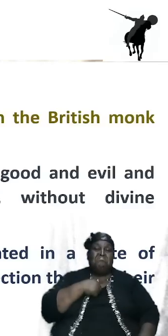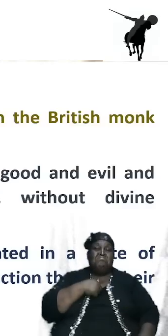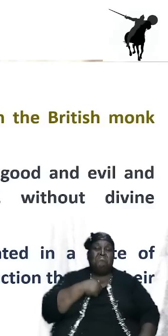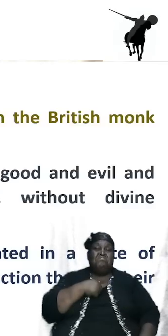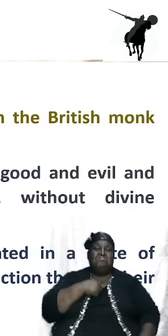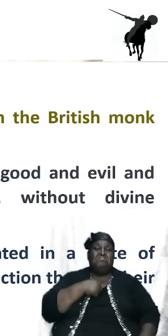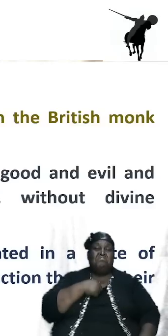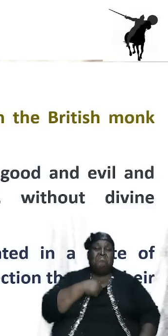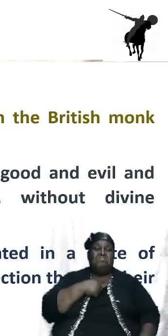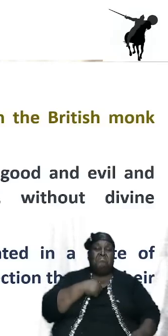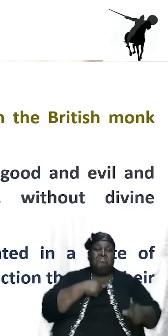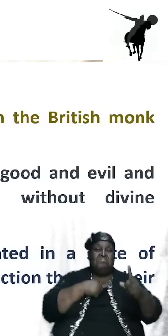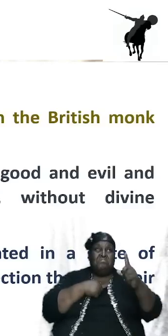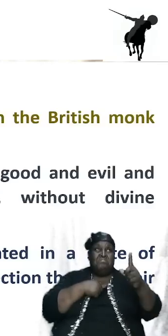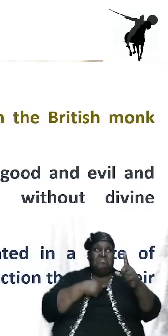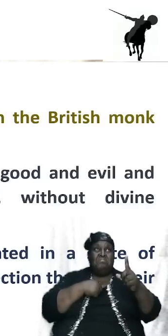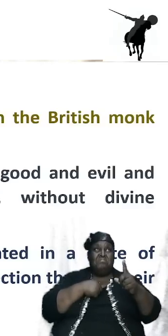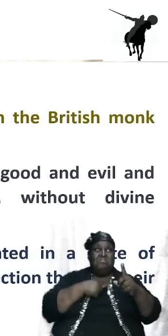Original sin.